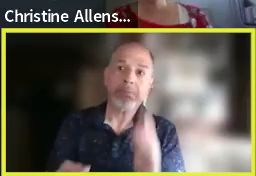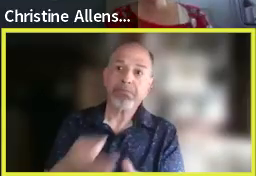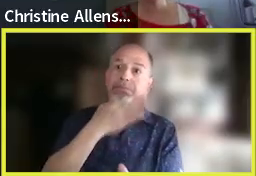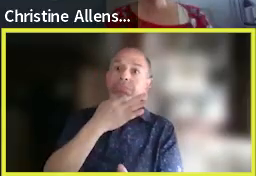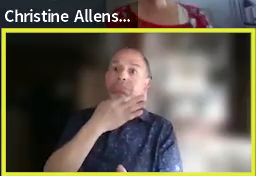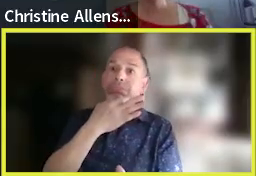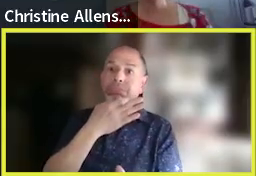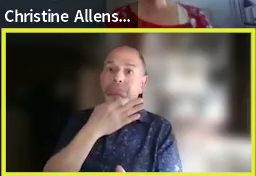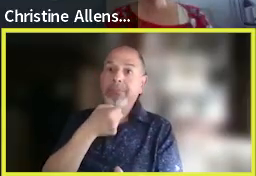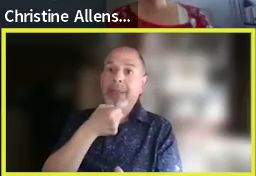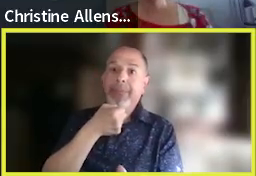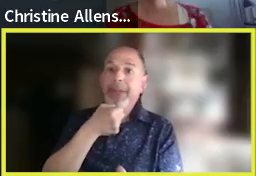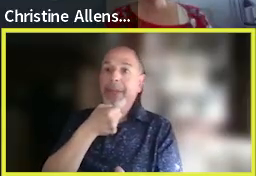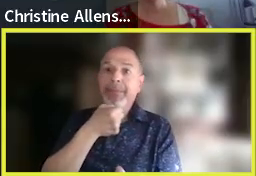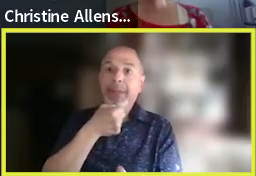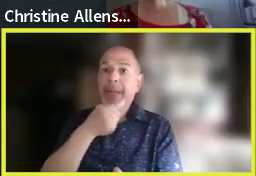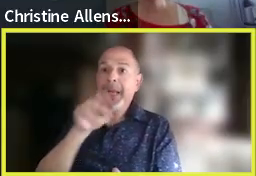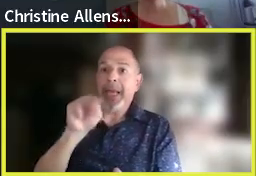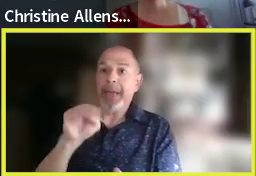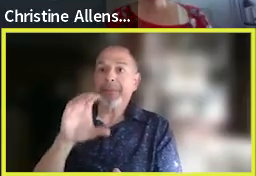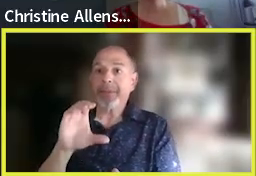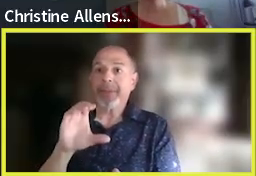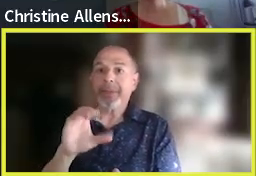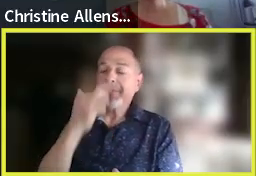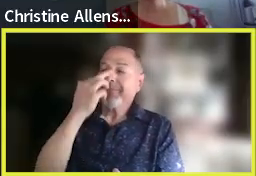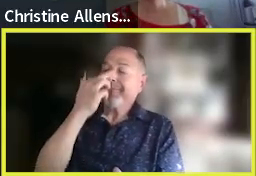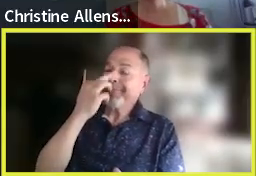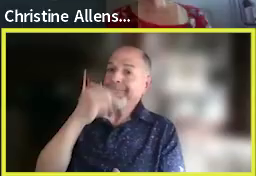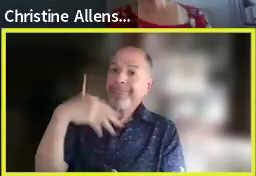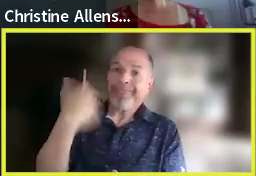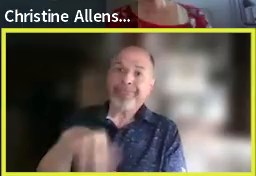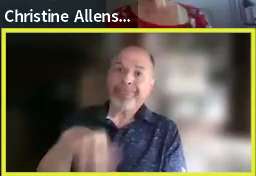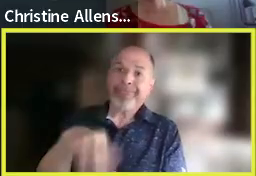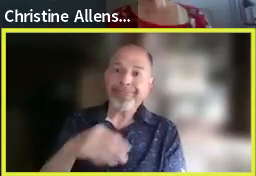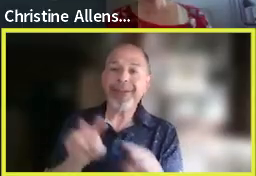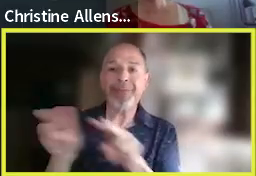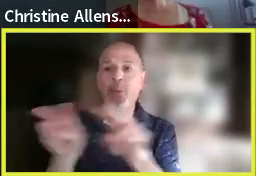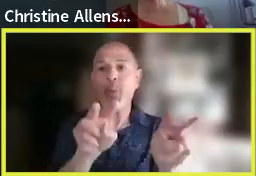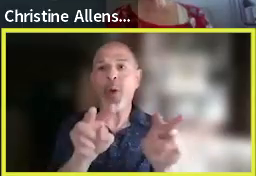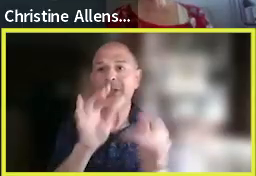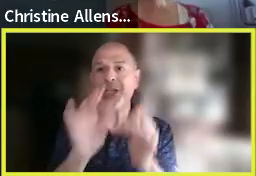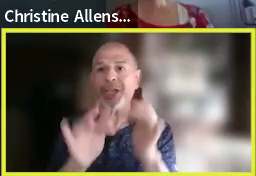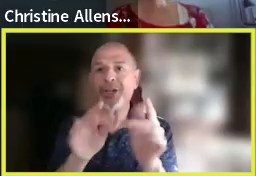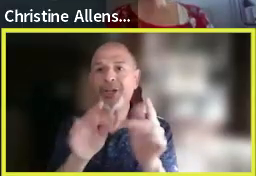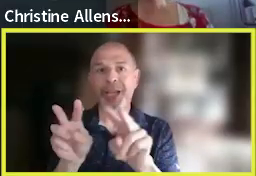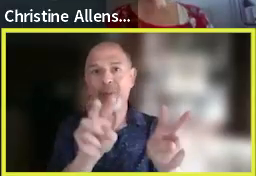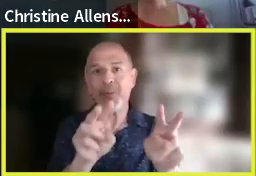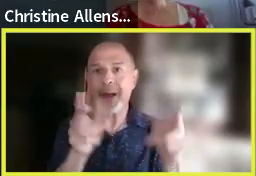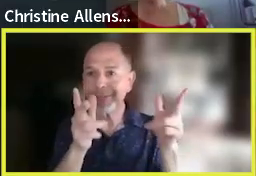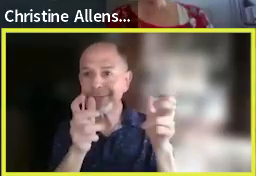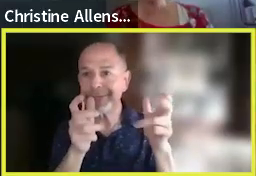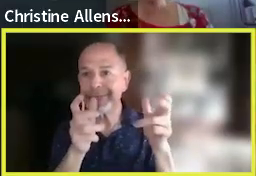we hired him to come be the MC, but we got bonus points, and we have now hired him for life because you have